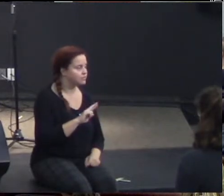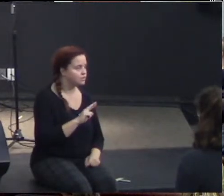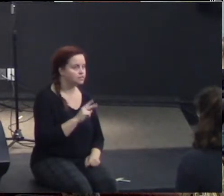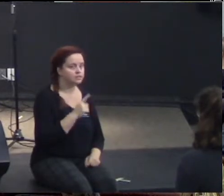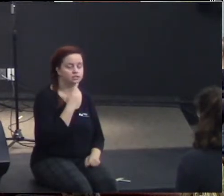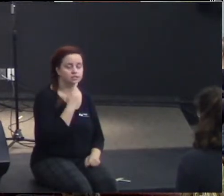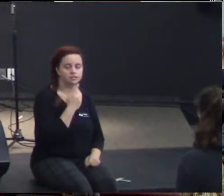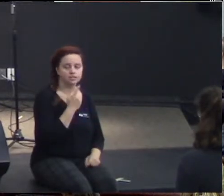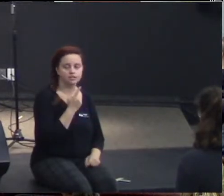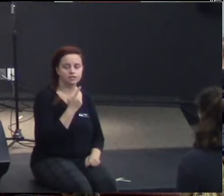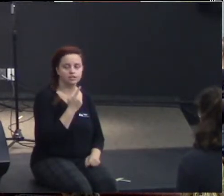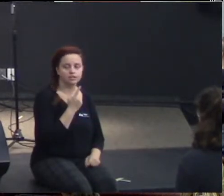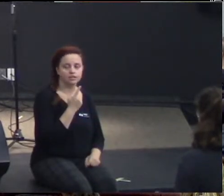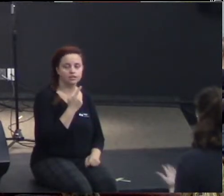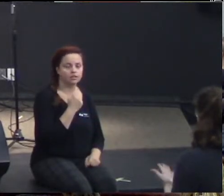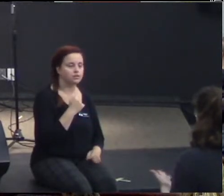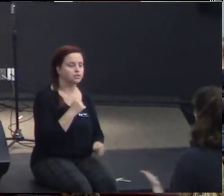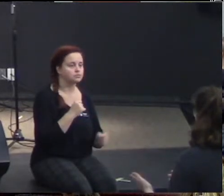come, I got to die.